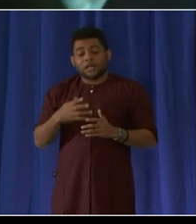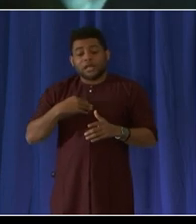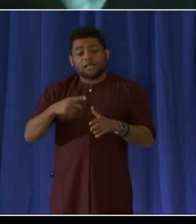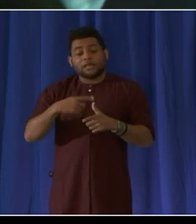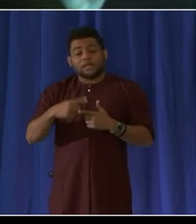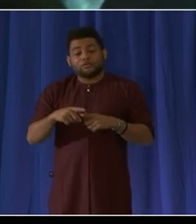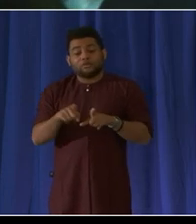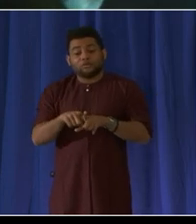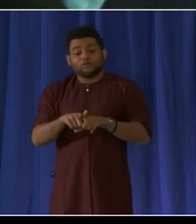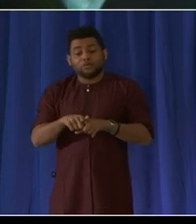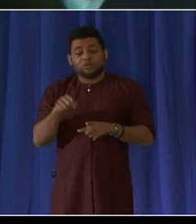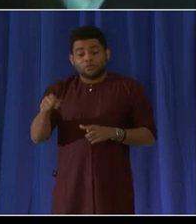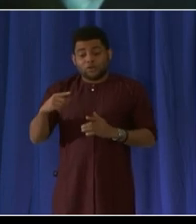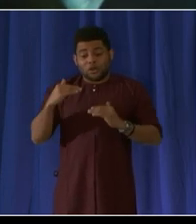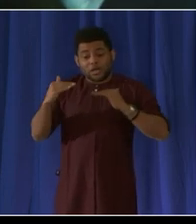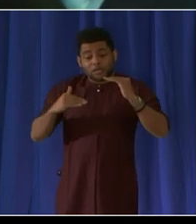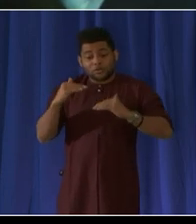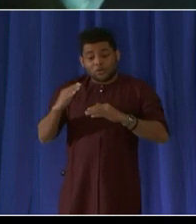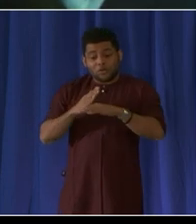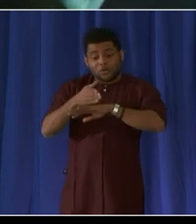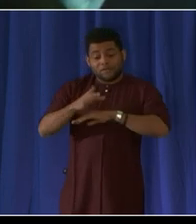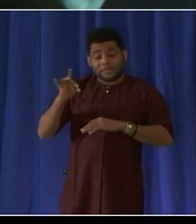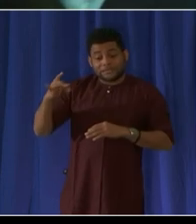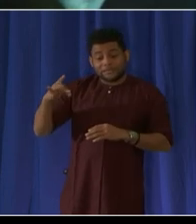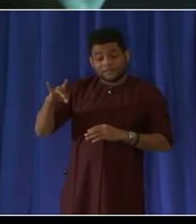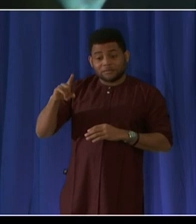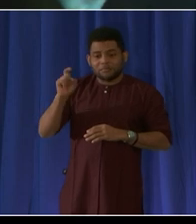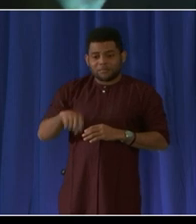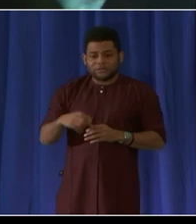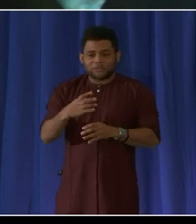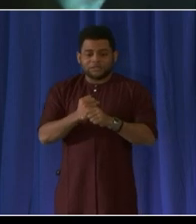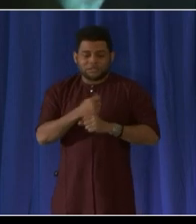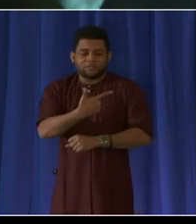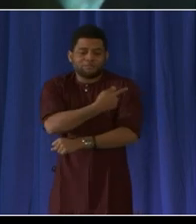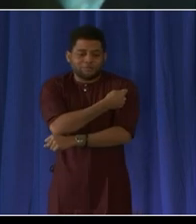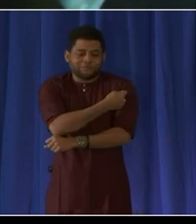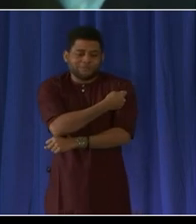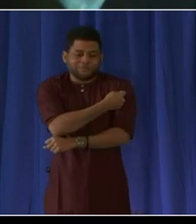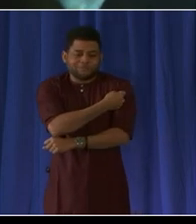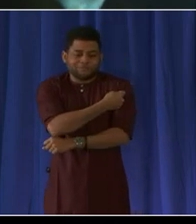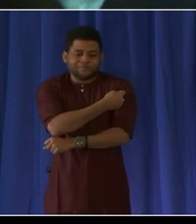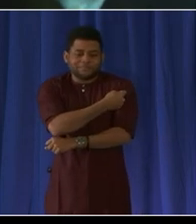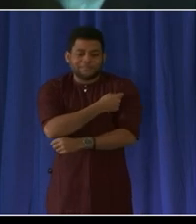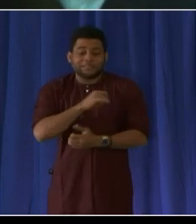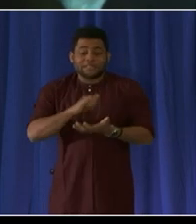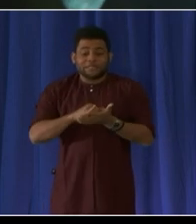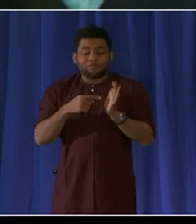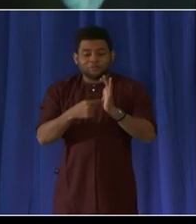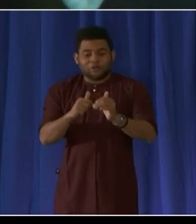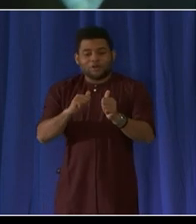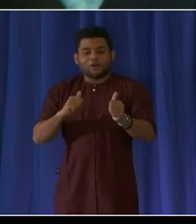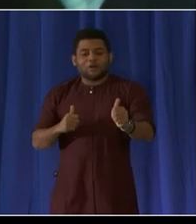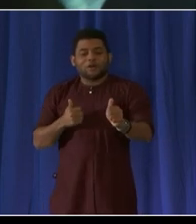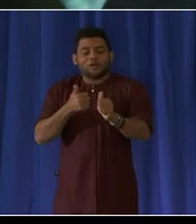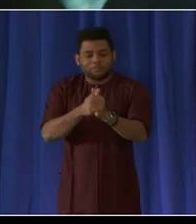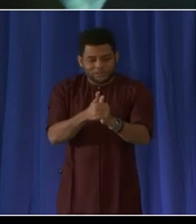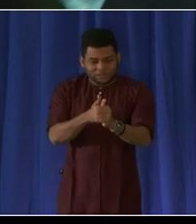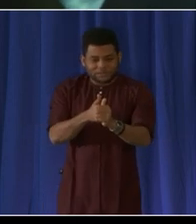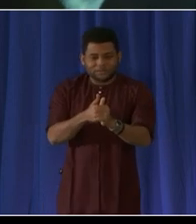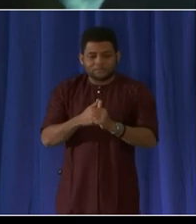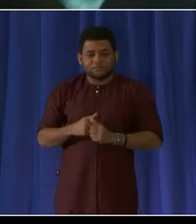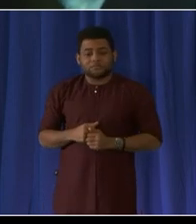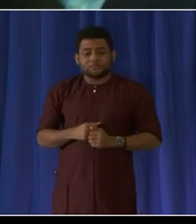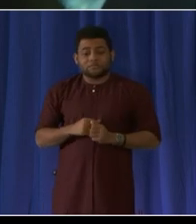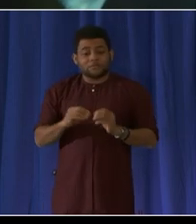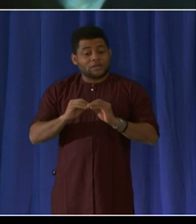students over 18 who are eligible must receive the booster to be considered up to date. So in the